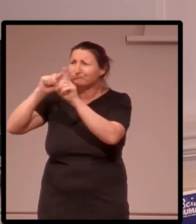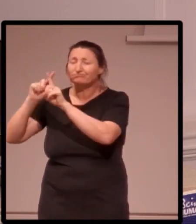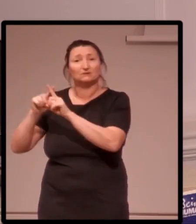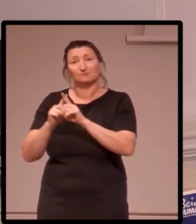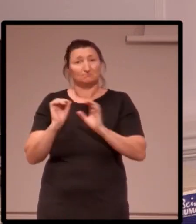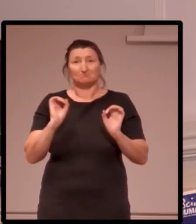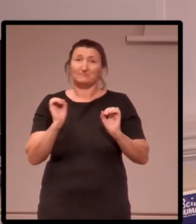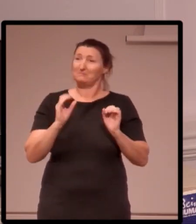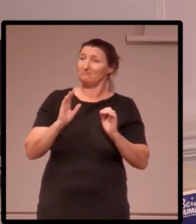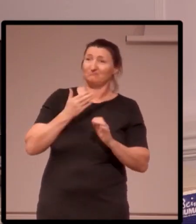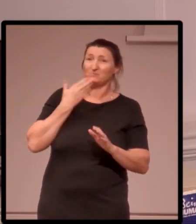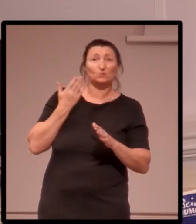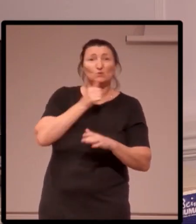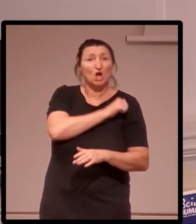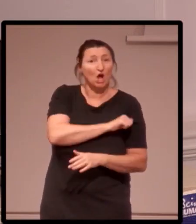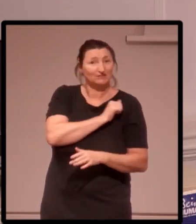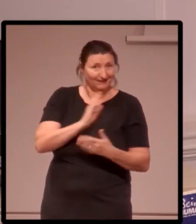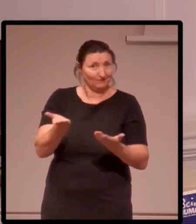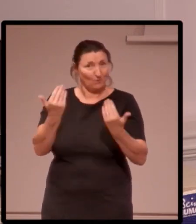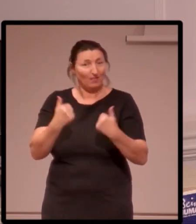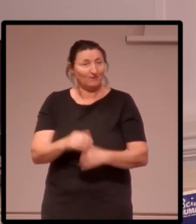aren't nurses joining us this evening.